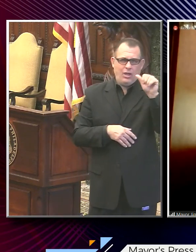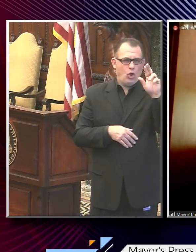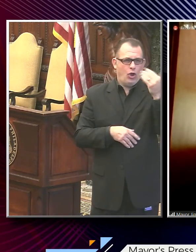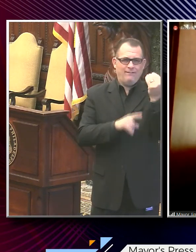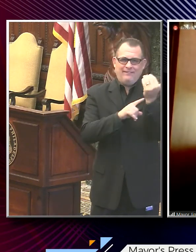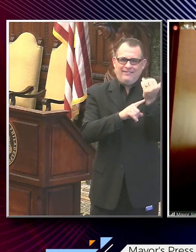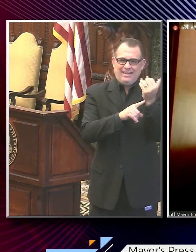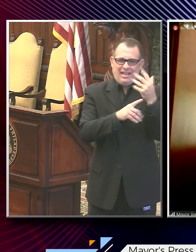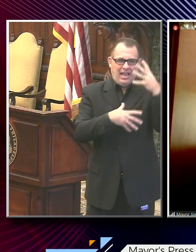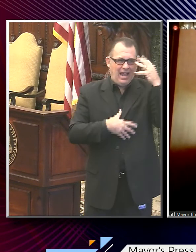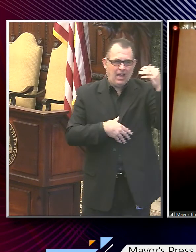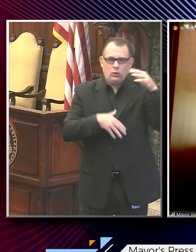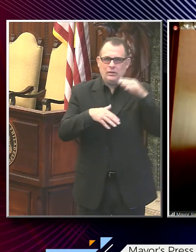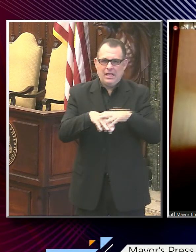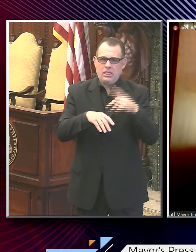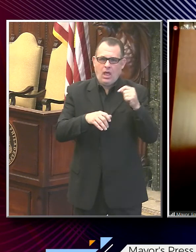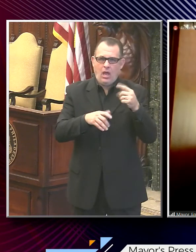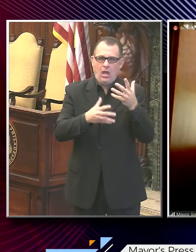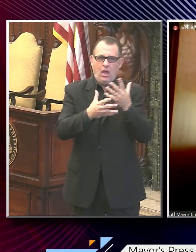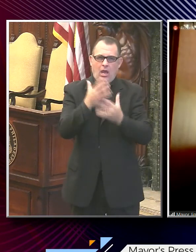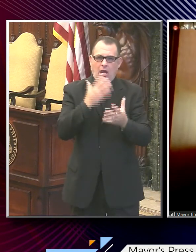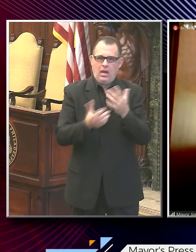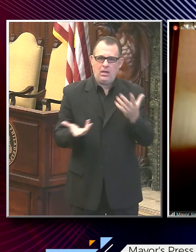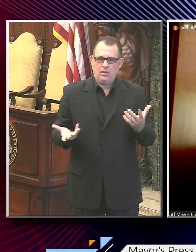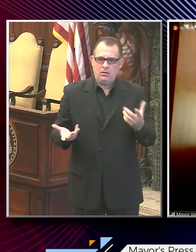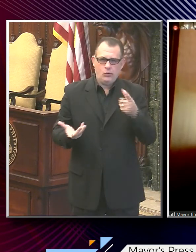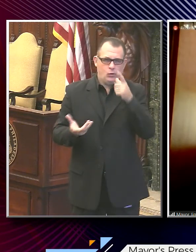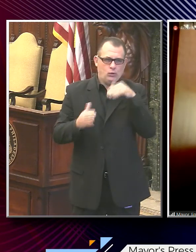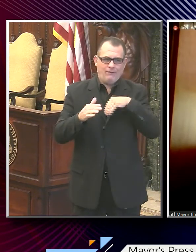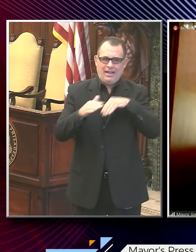who should have access to those weapons is the military, period.